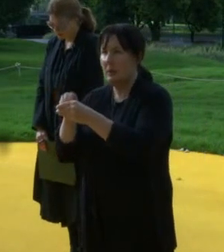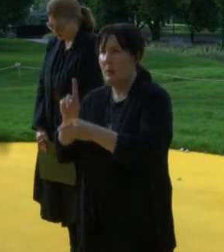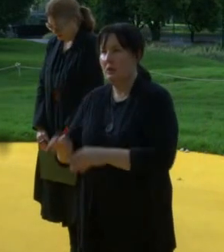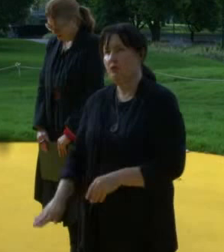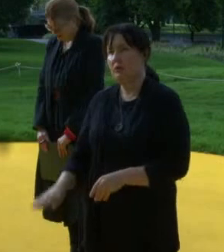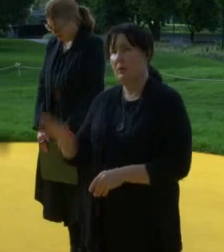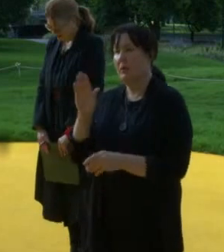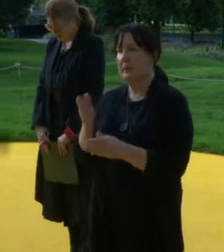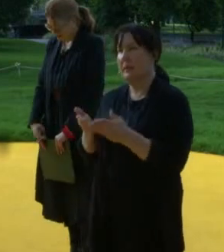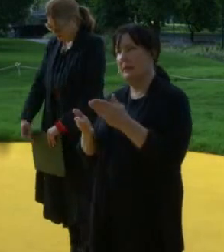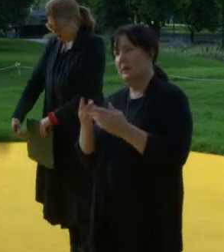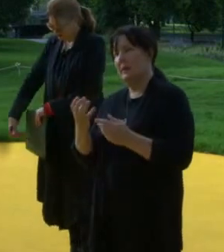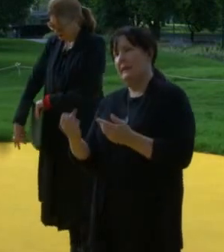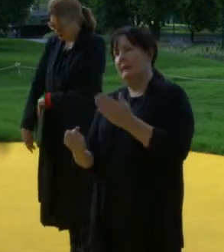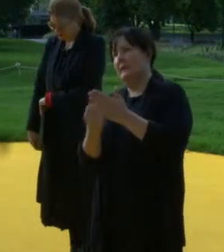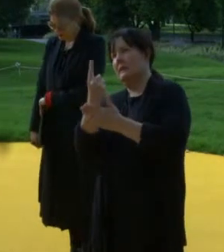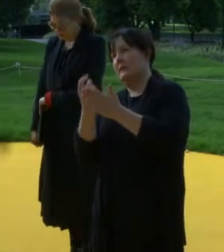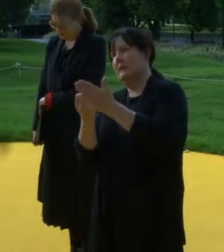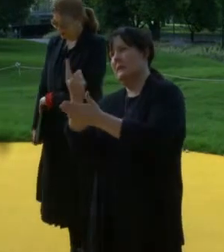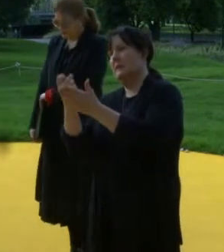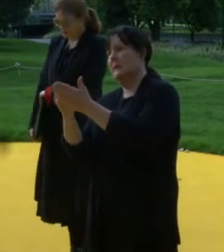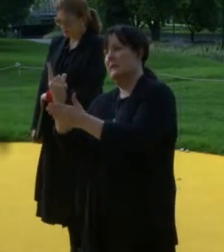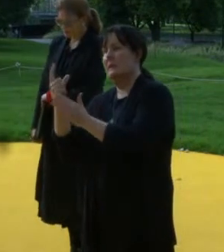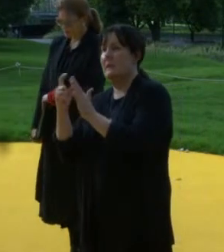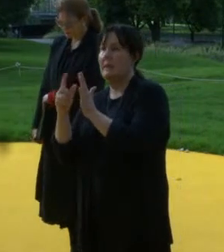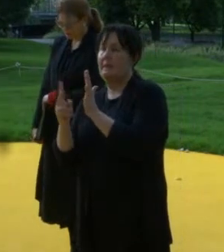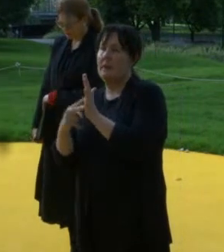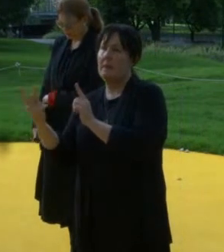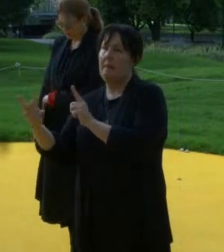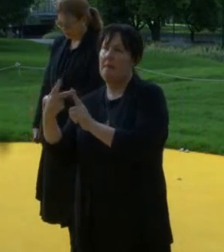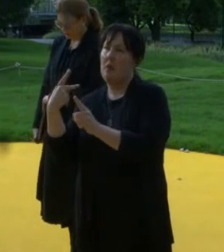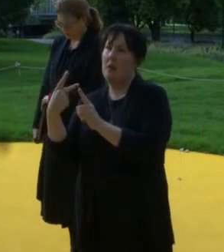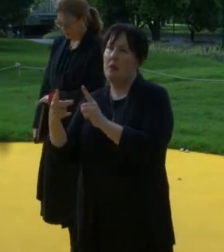with domestic violence, and to have broken,